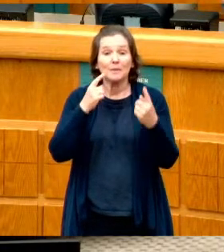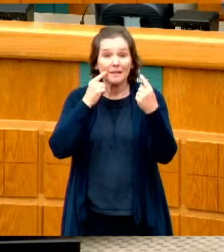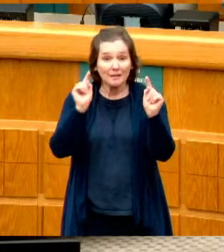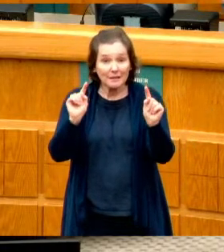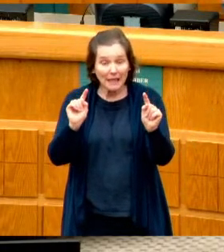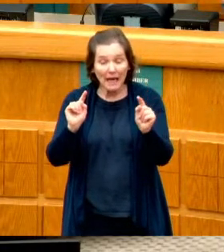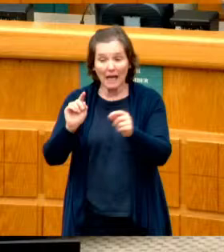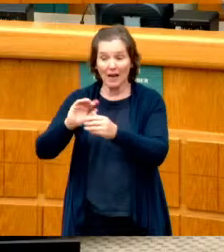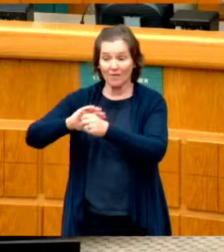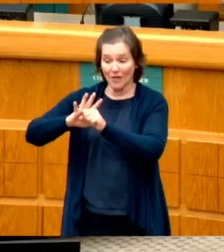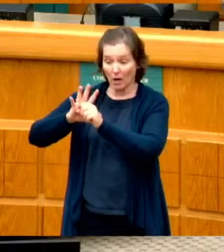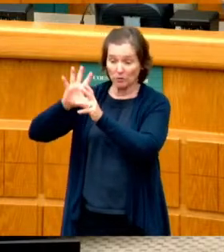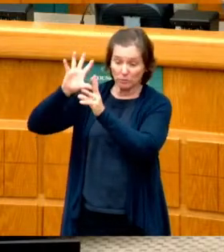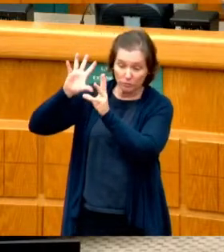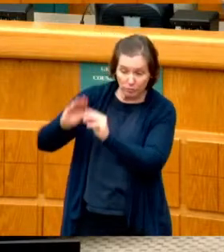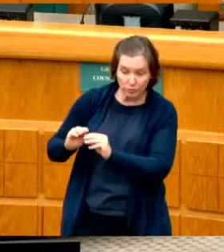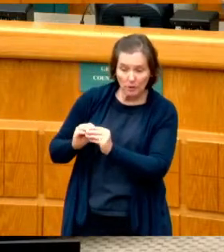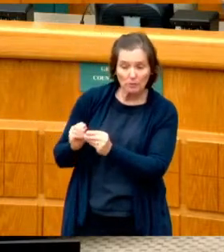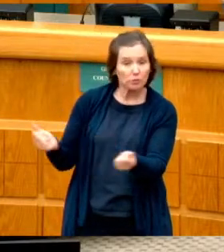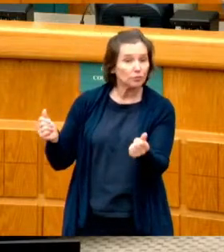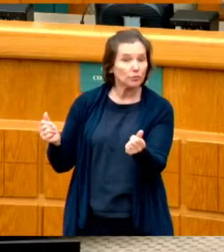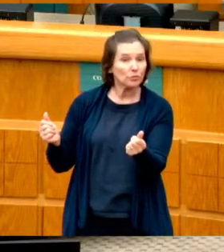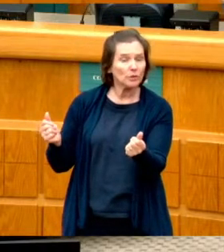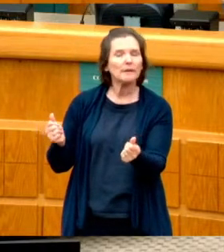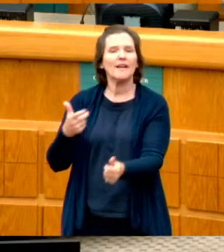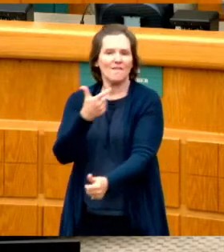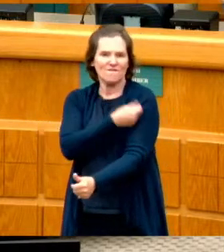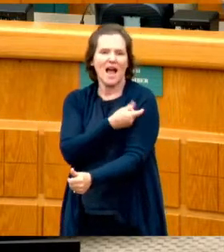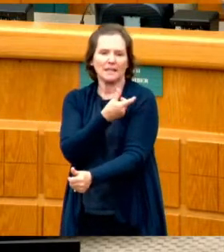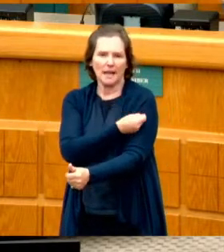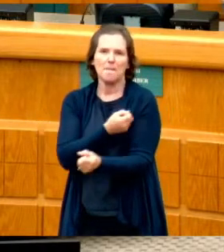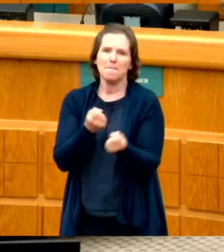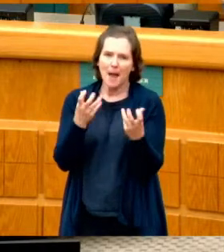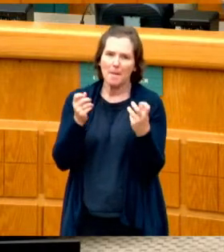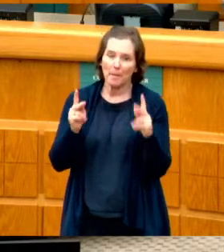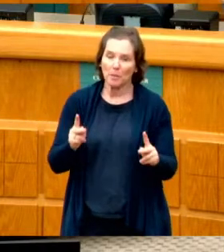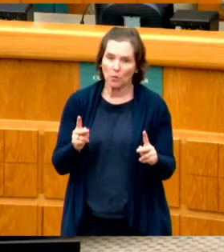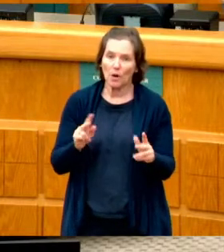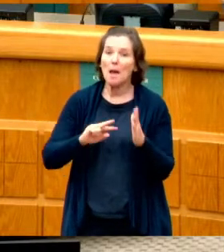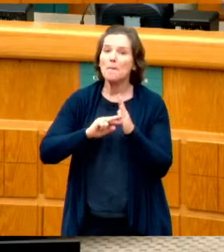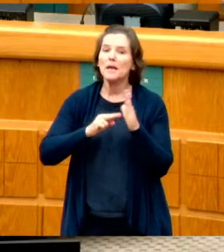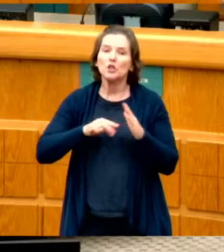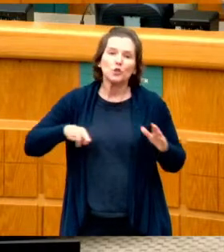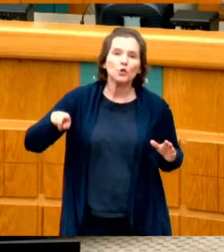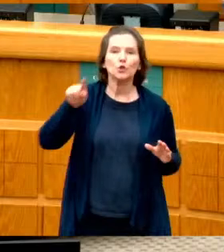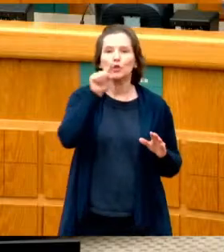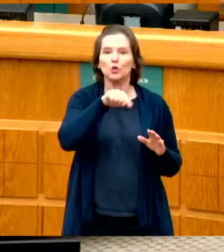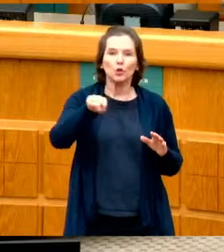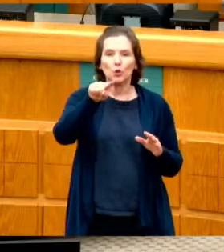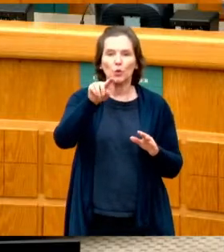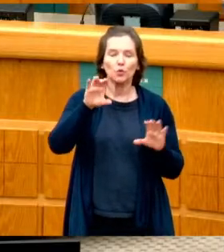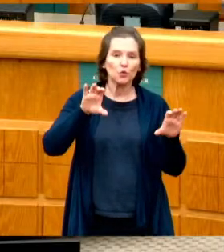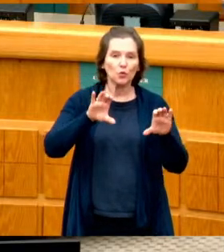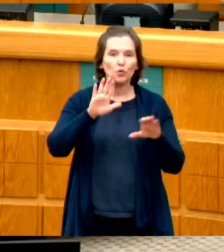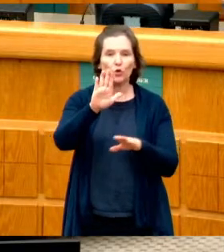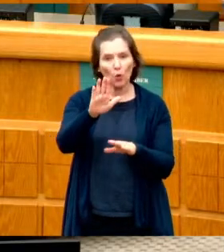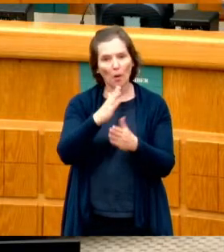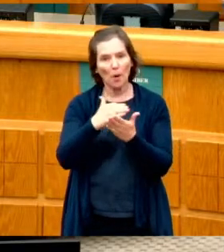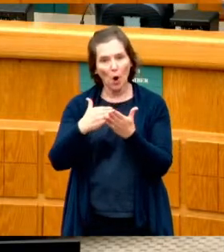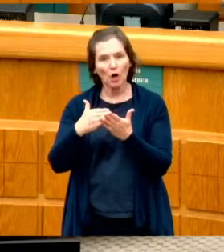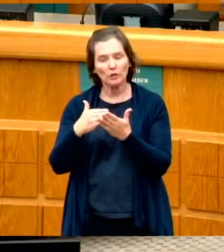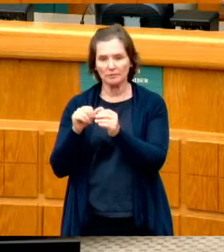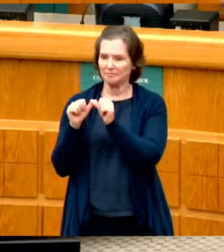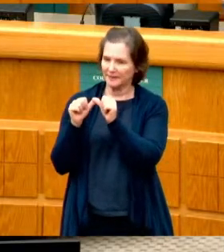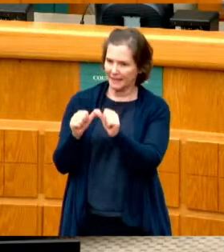keep people from getting the virus. But you too must do your part. Continue to wear a mask, as City